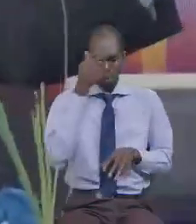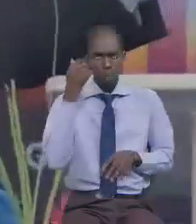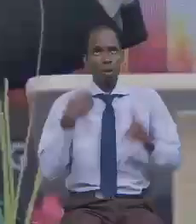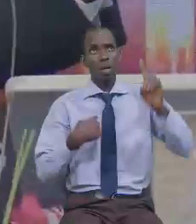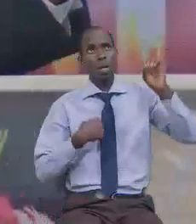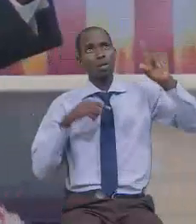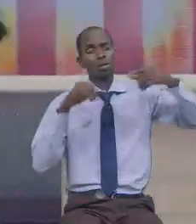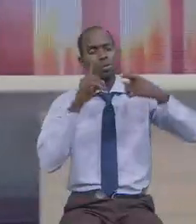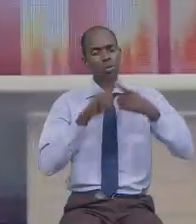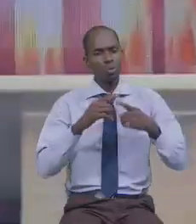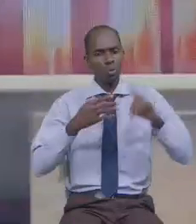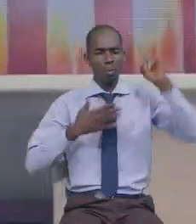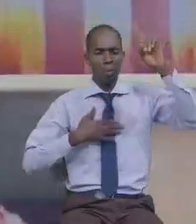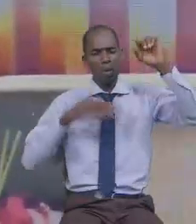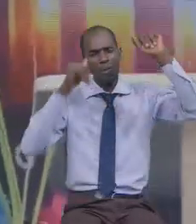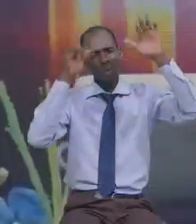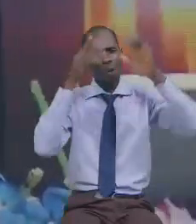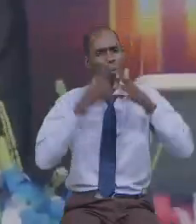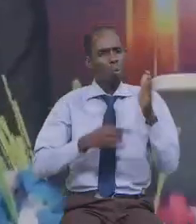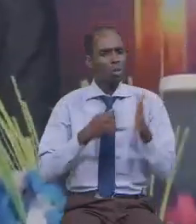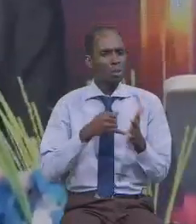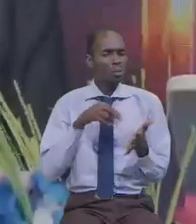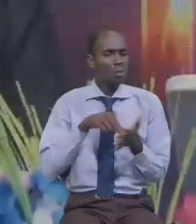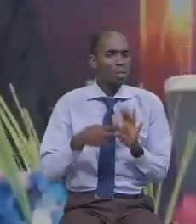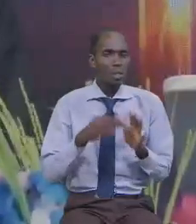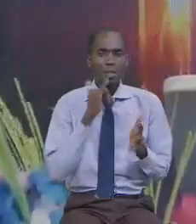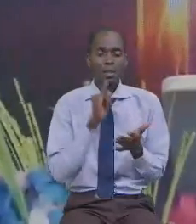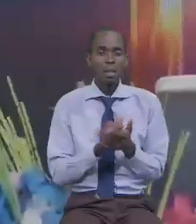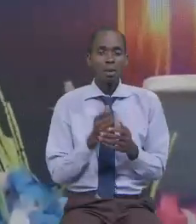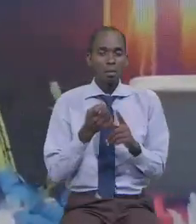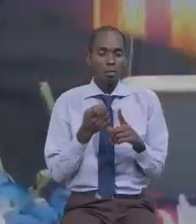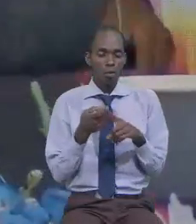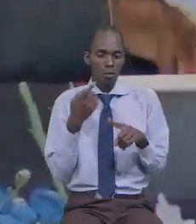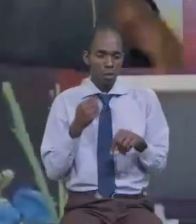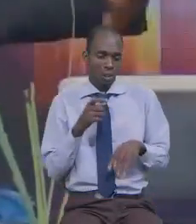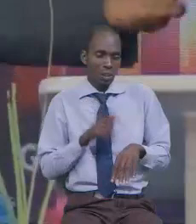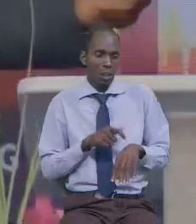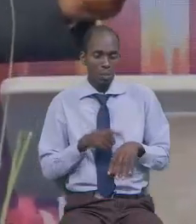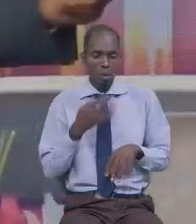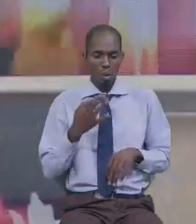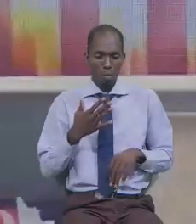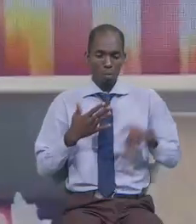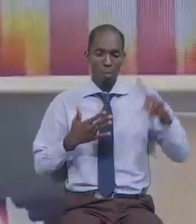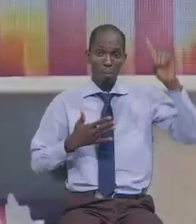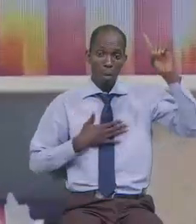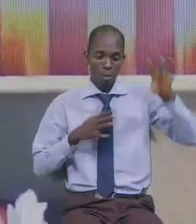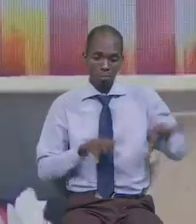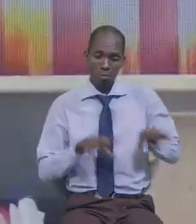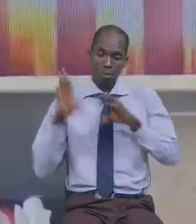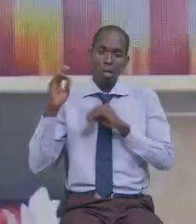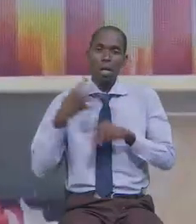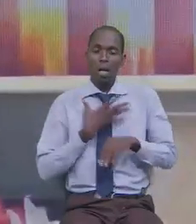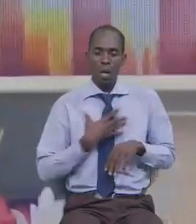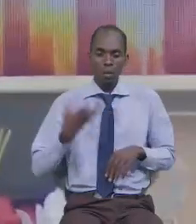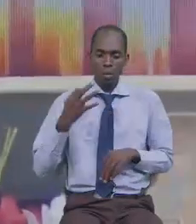he was saying is this: between the time of my departure and the time of my coming